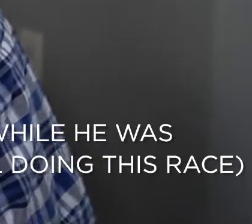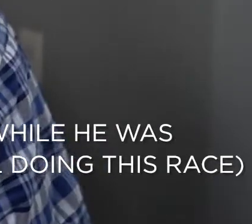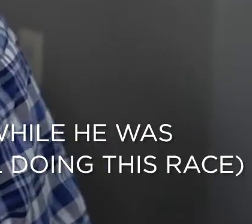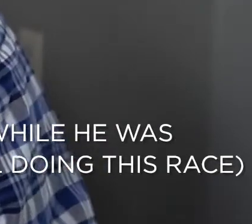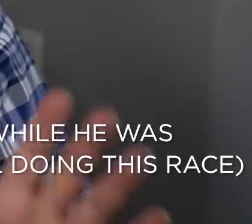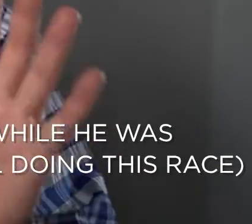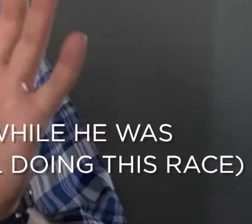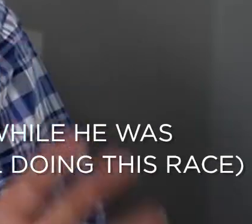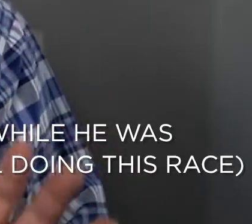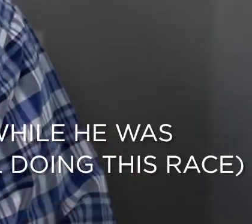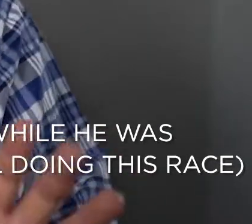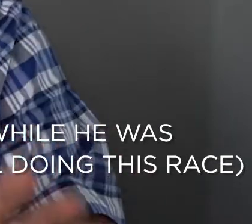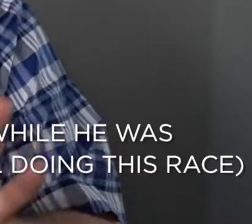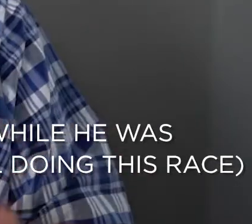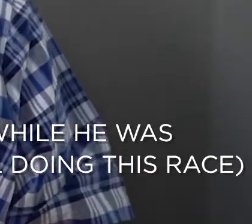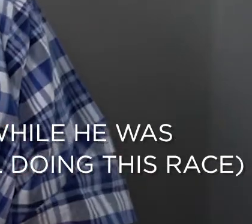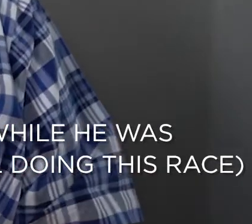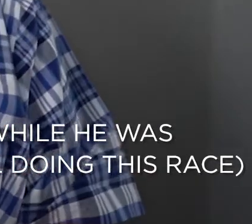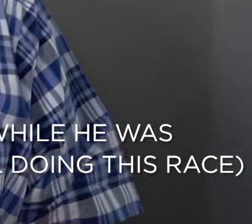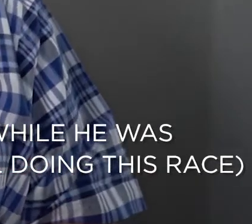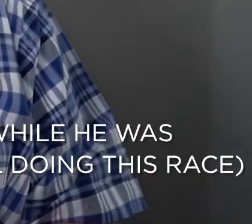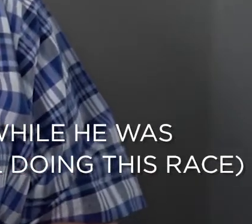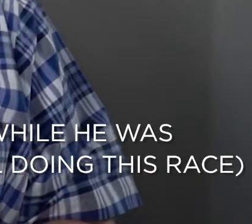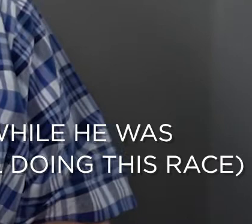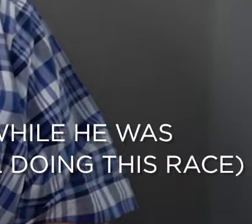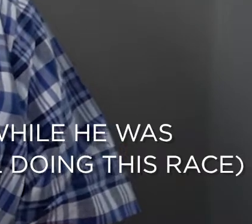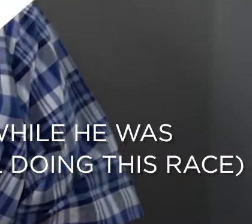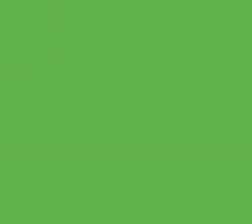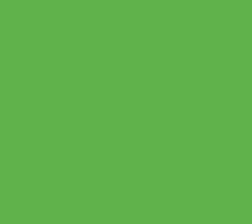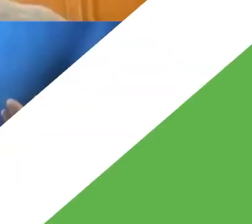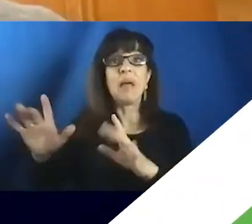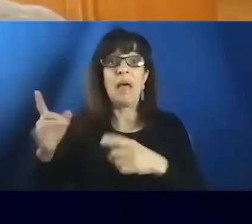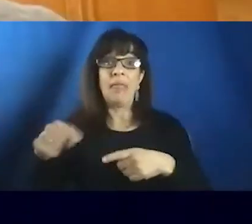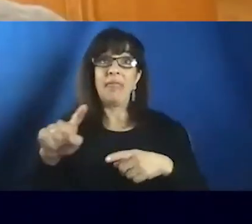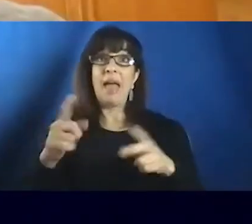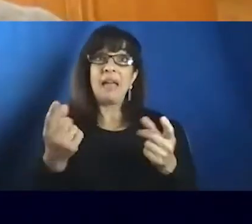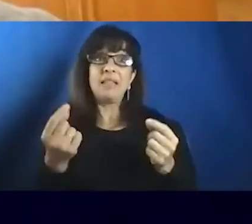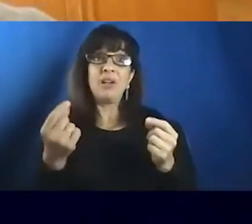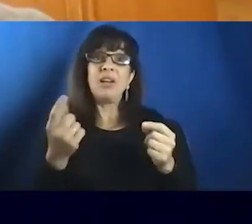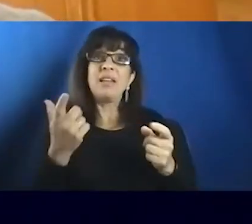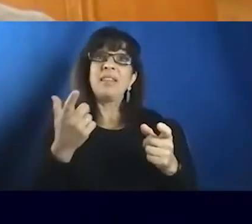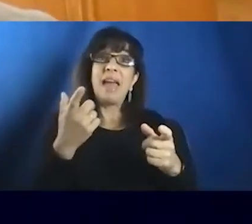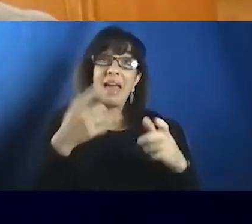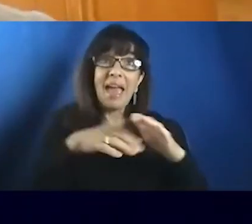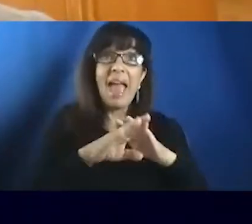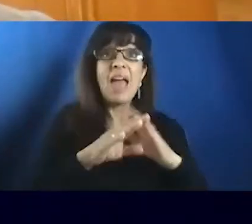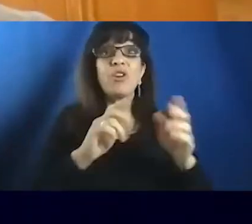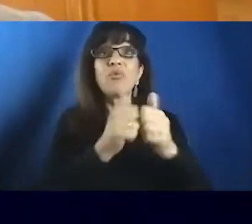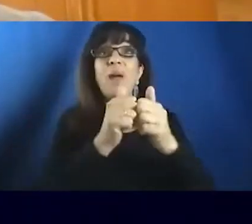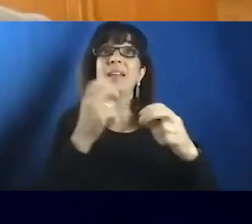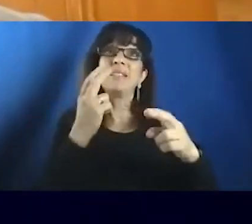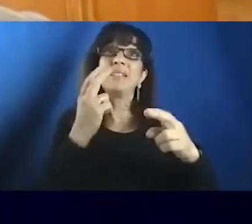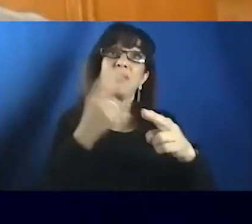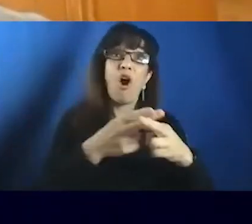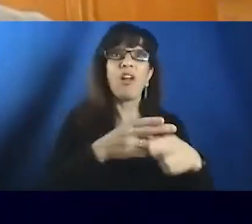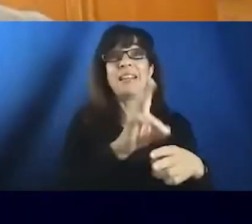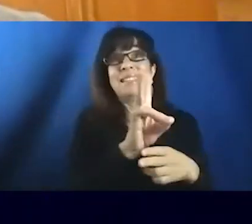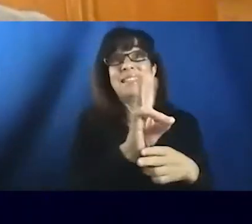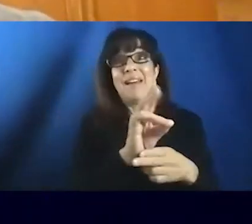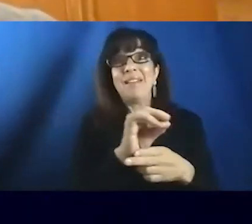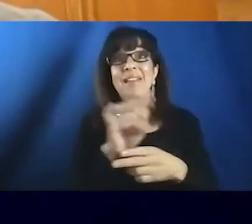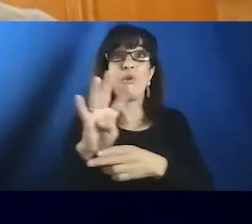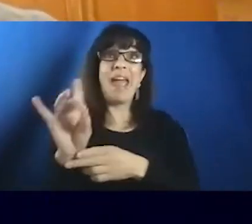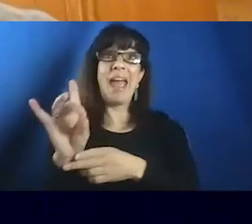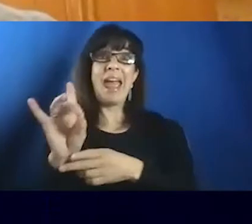it all started while he was listening to a podcast in his car one day. And they entered this race called the 7048, built their own